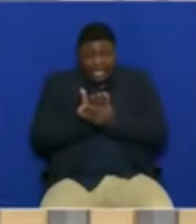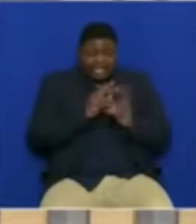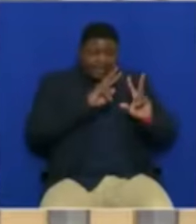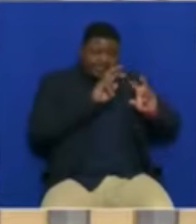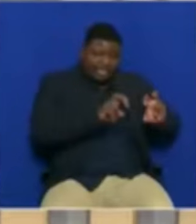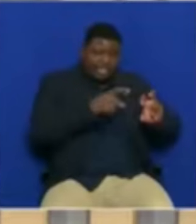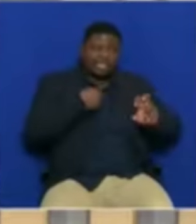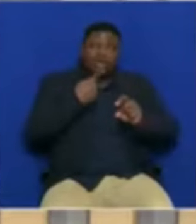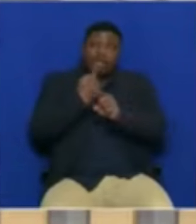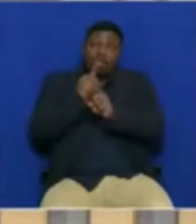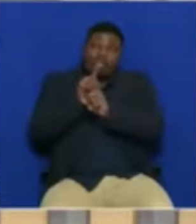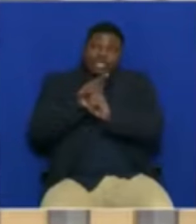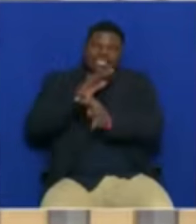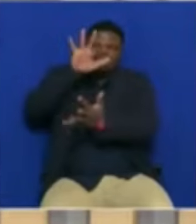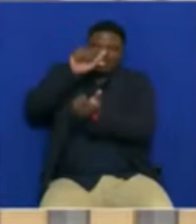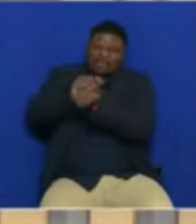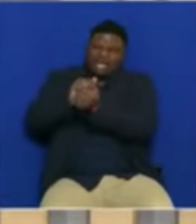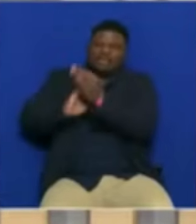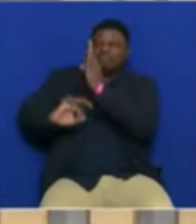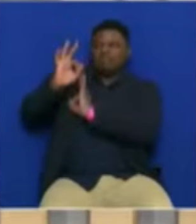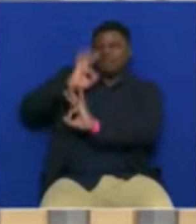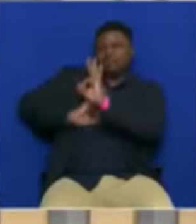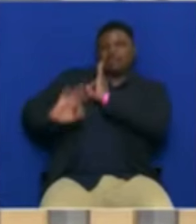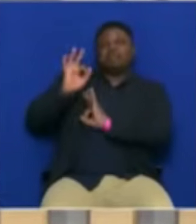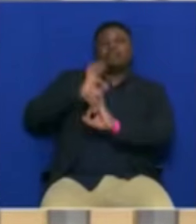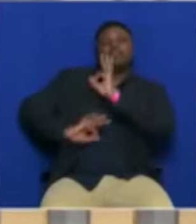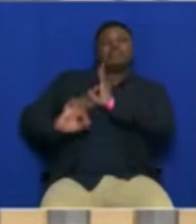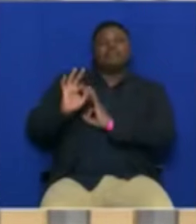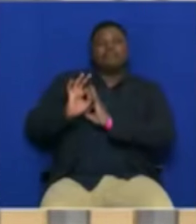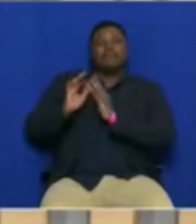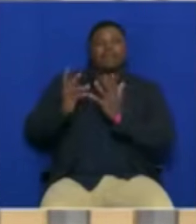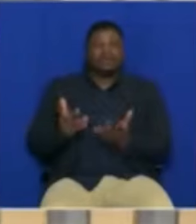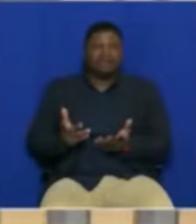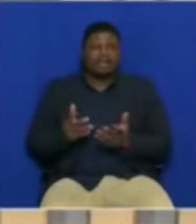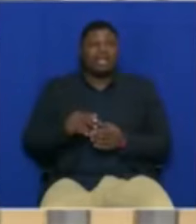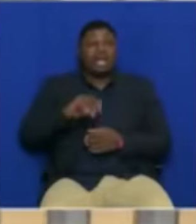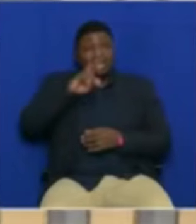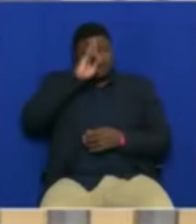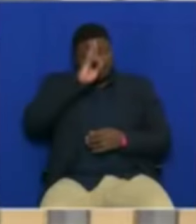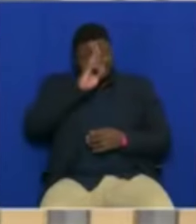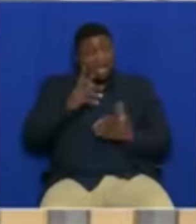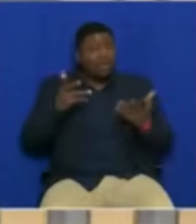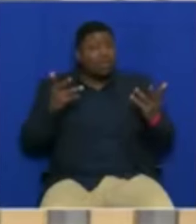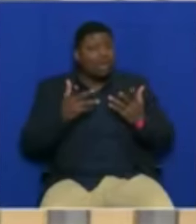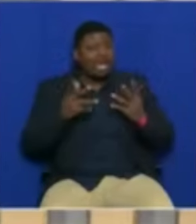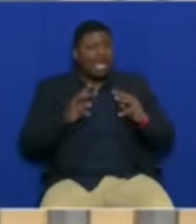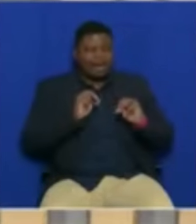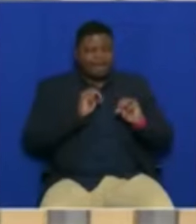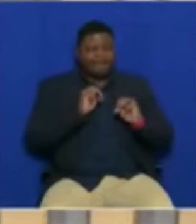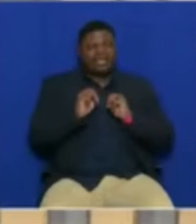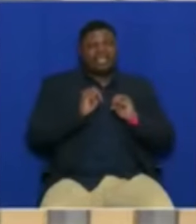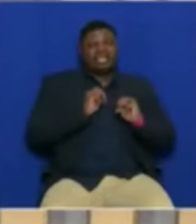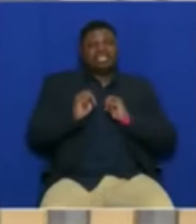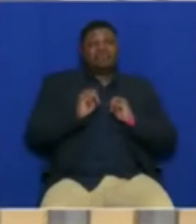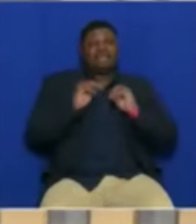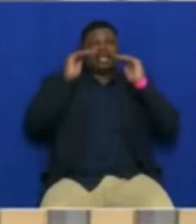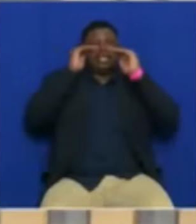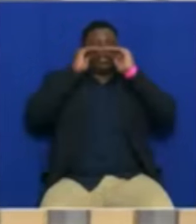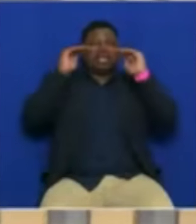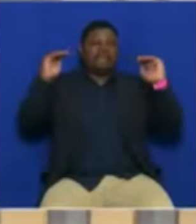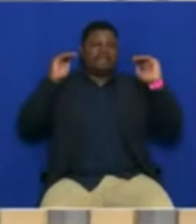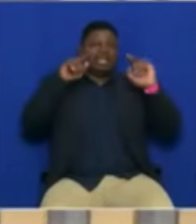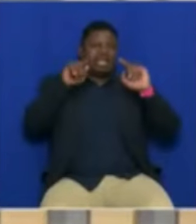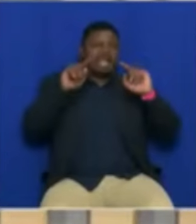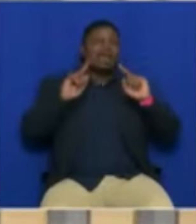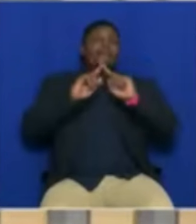because it's handled at management level and dealt with there. For us, it's just the authorization. Proceed with your